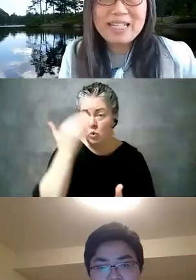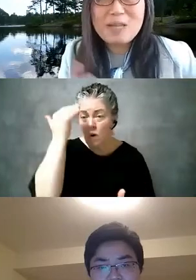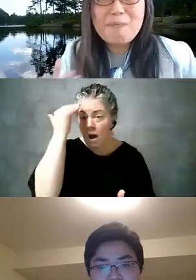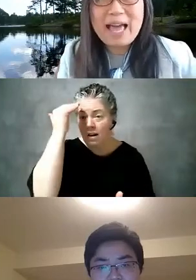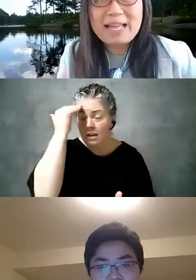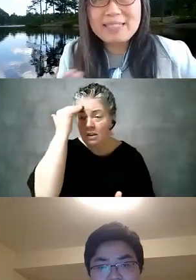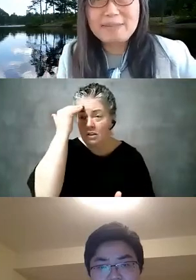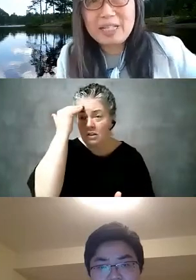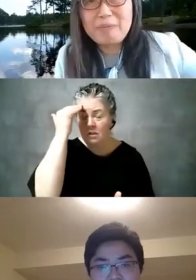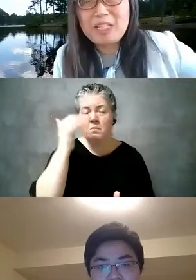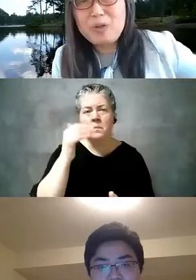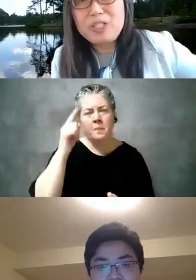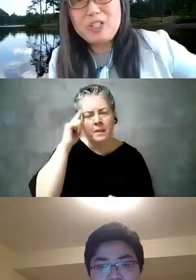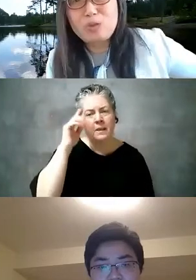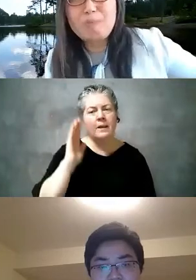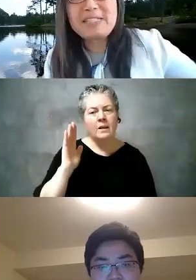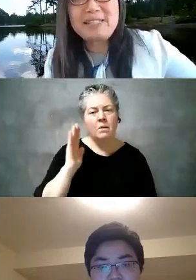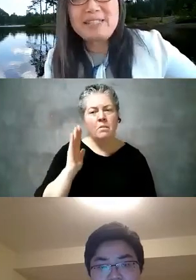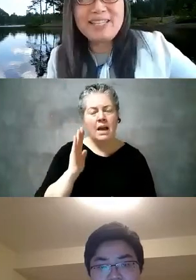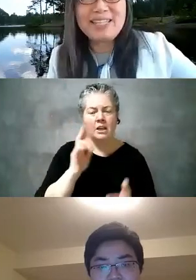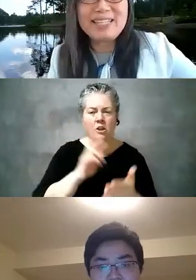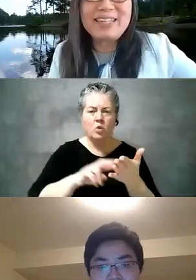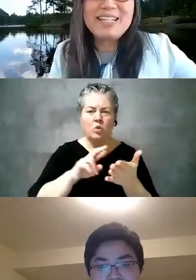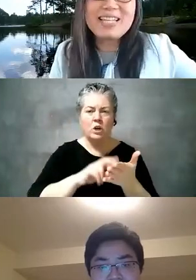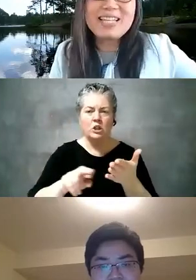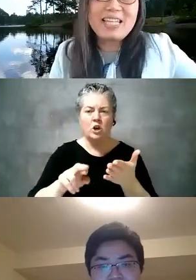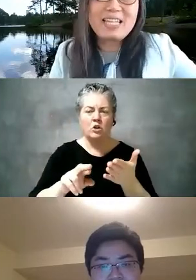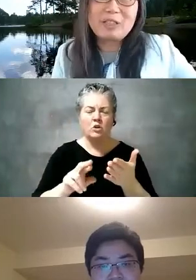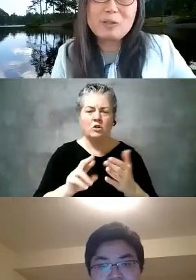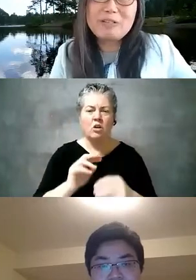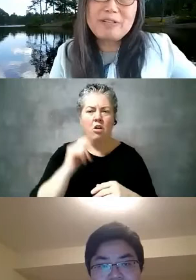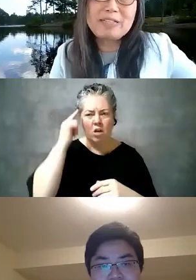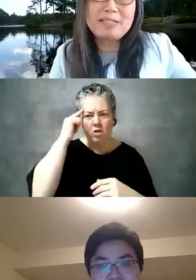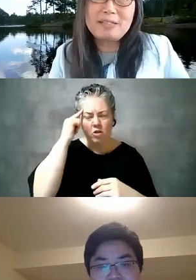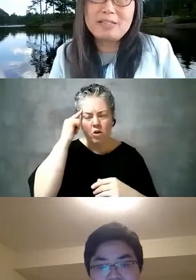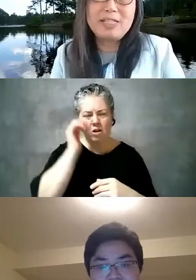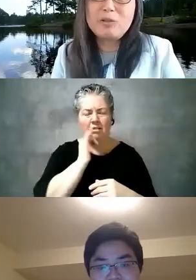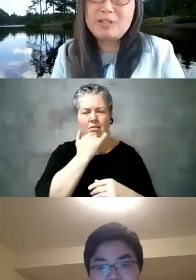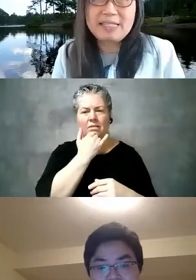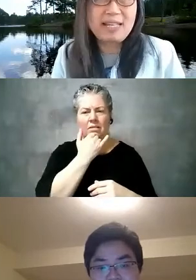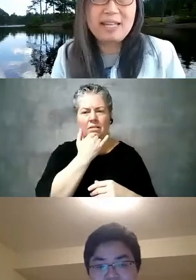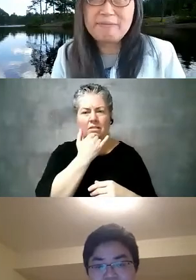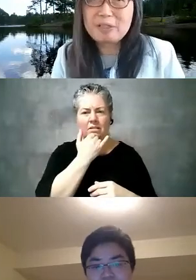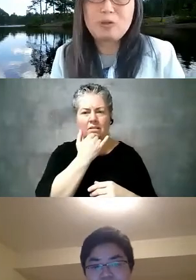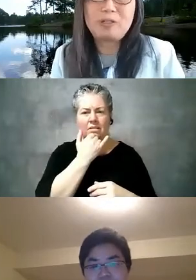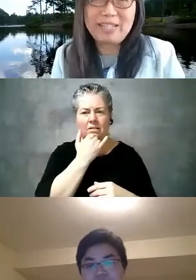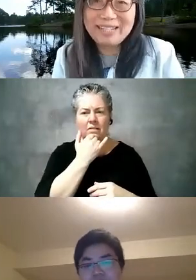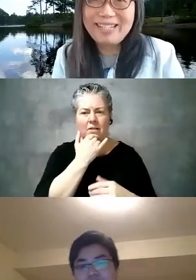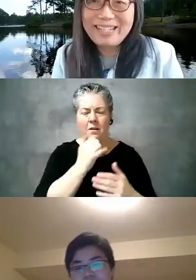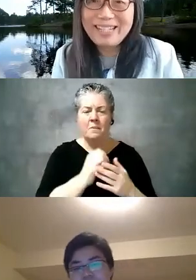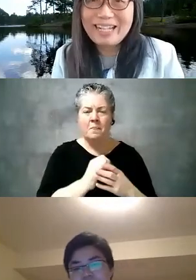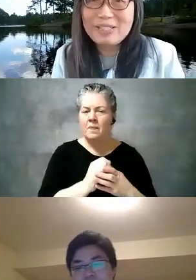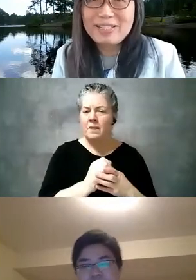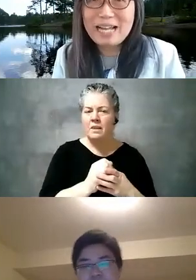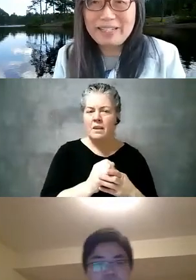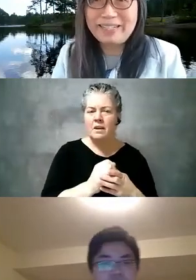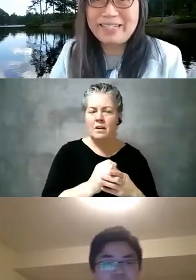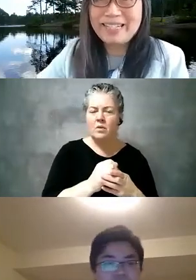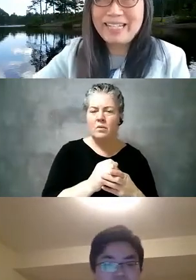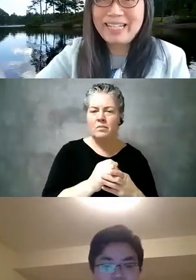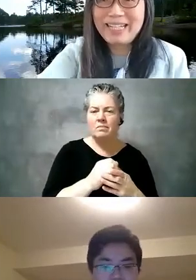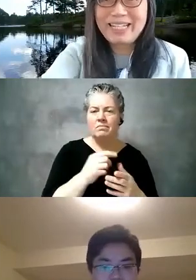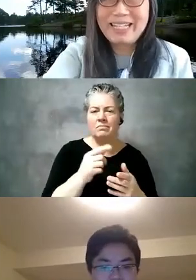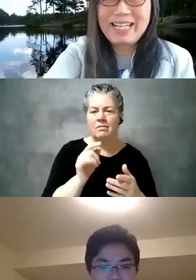I think in the past, many researchers were misled in thinking that if the total effect is zero, that's the end of the story. I'll stop